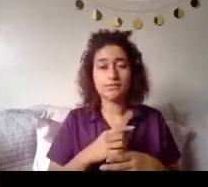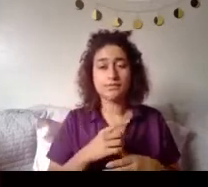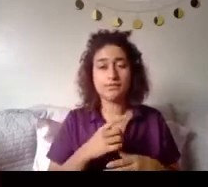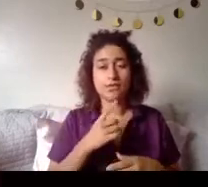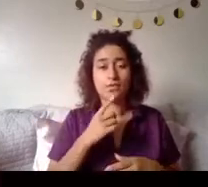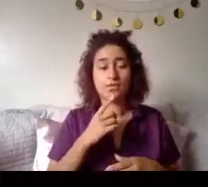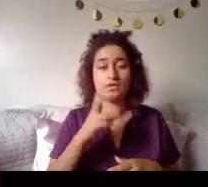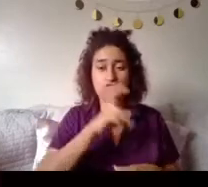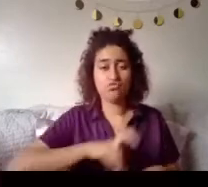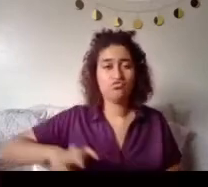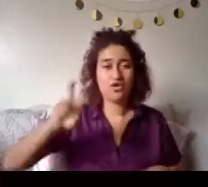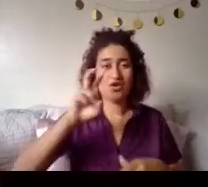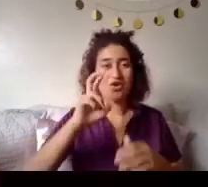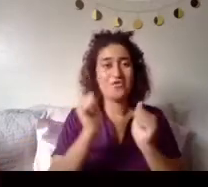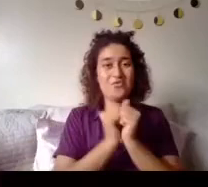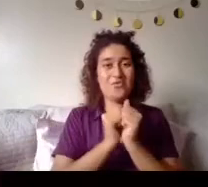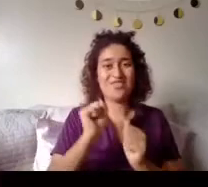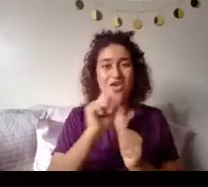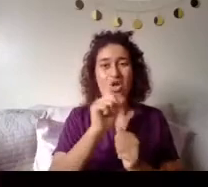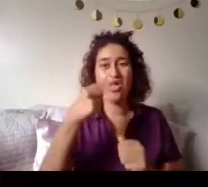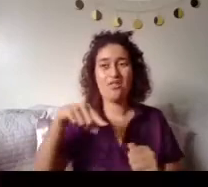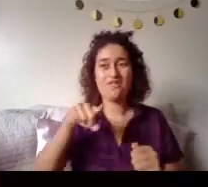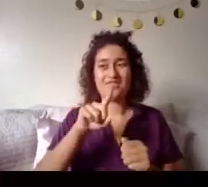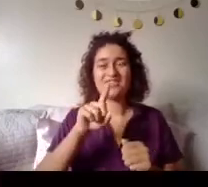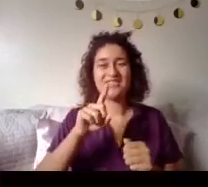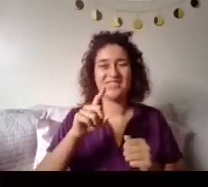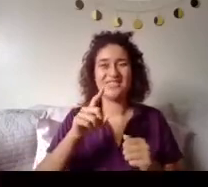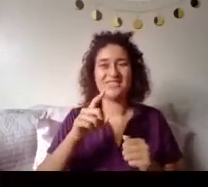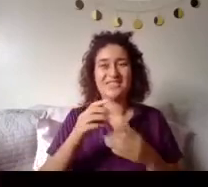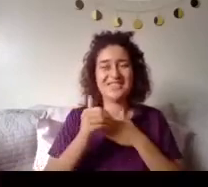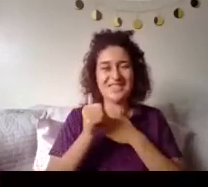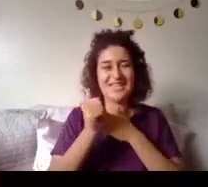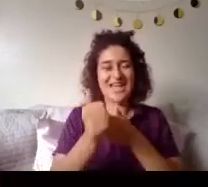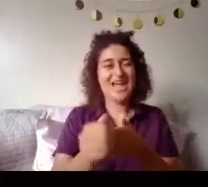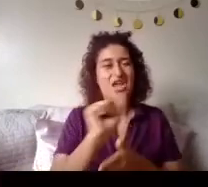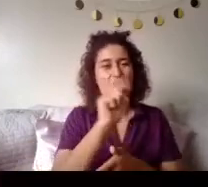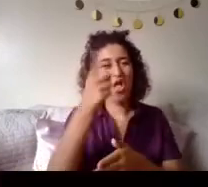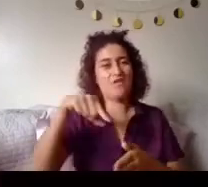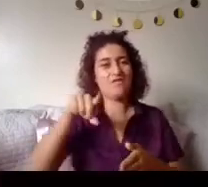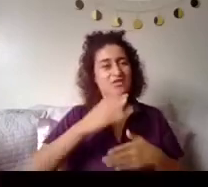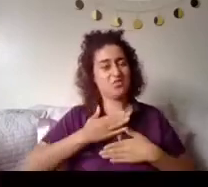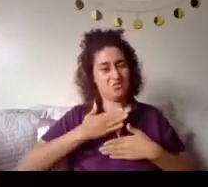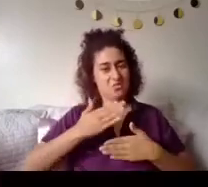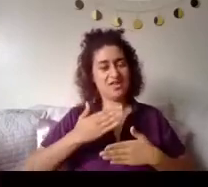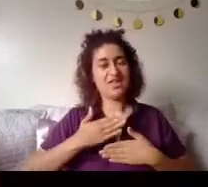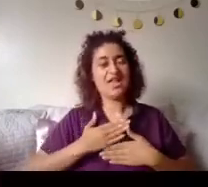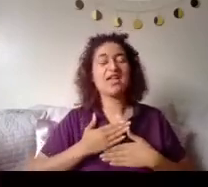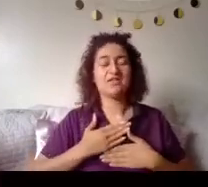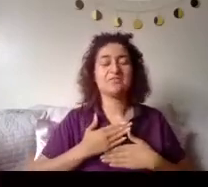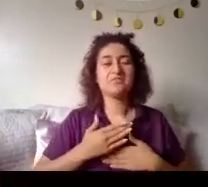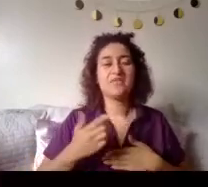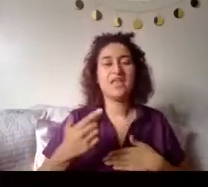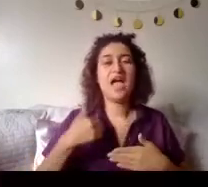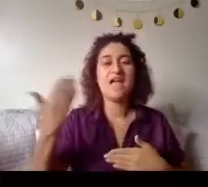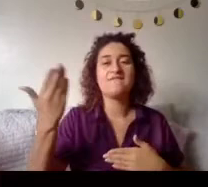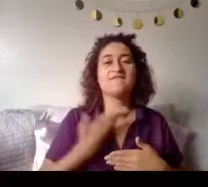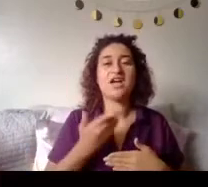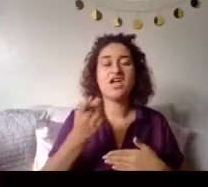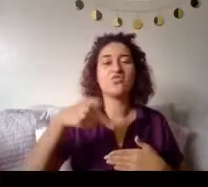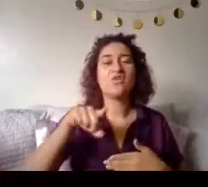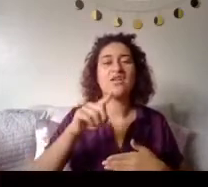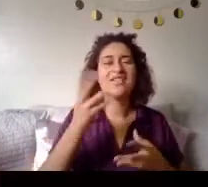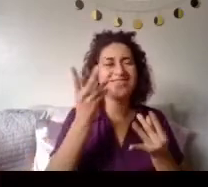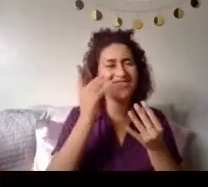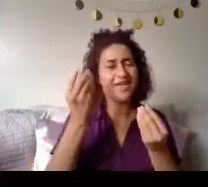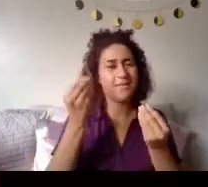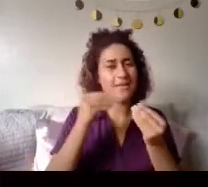journeying with us through breathing, I will invite you to think about breathing